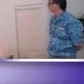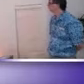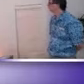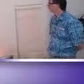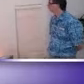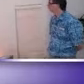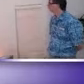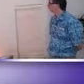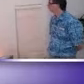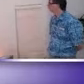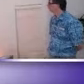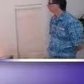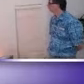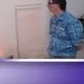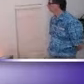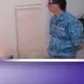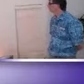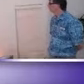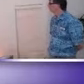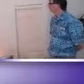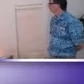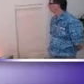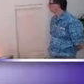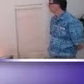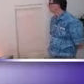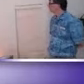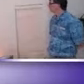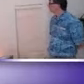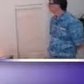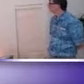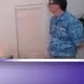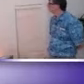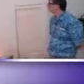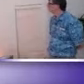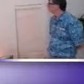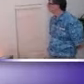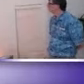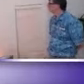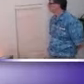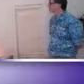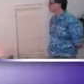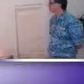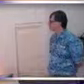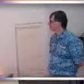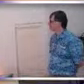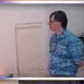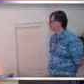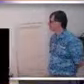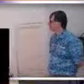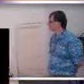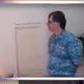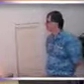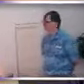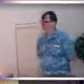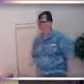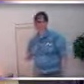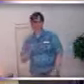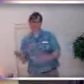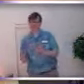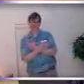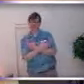had my orange juice. Take on the day with the natural goodness of 100% pure Florida. Now, the reason I love that, is